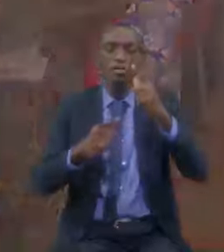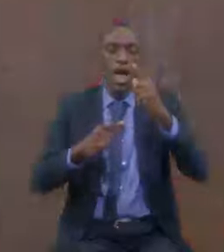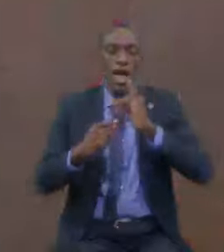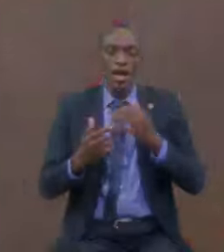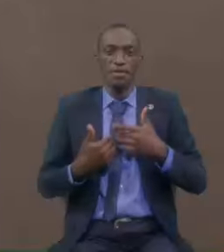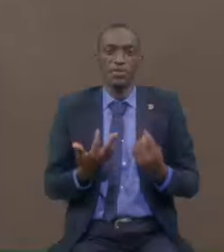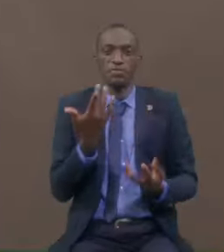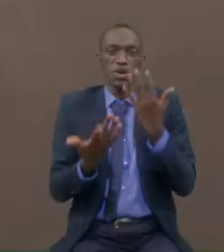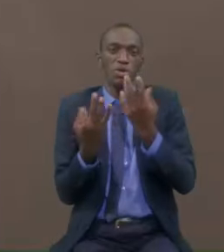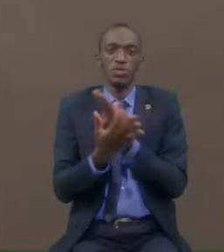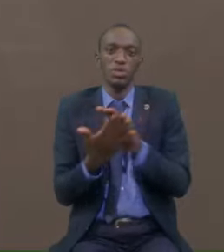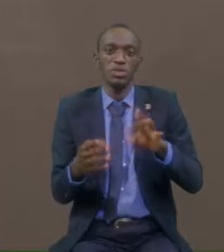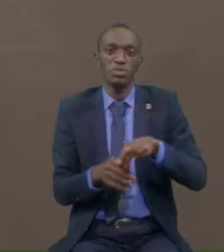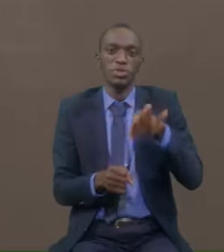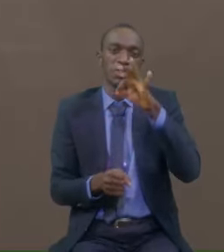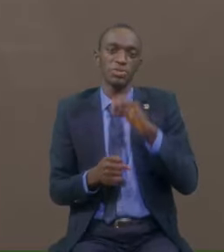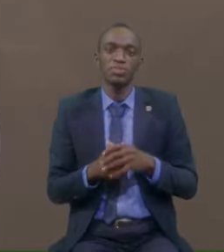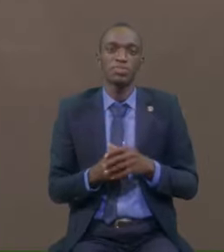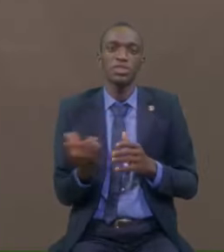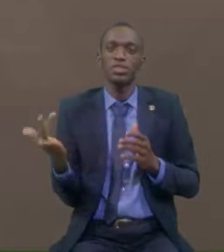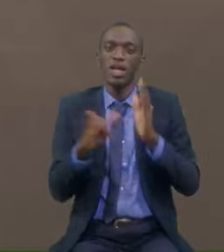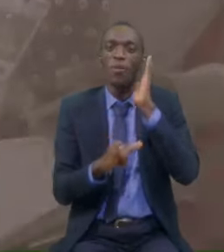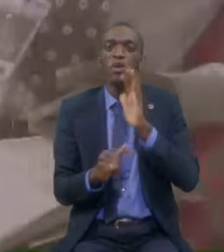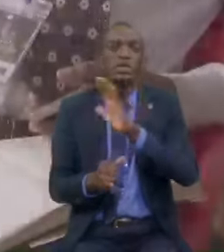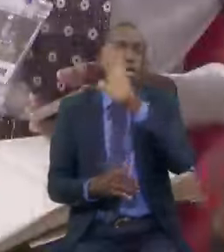They'll never come near you anymore in Jesus.